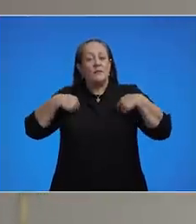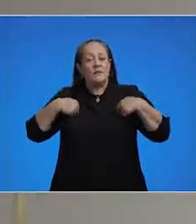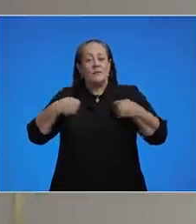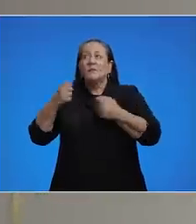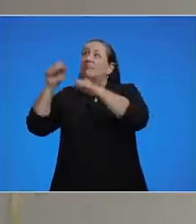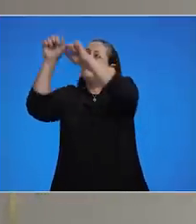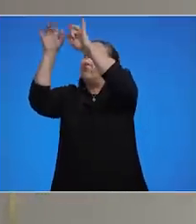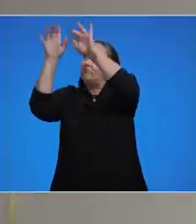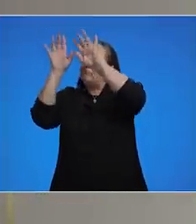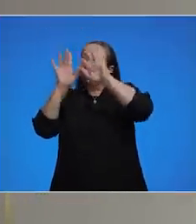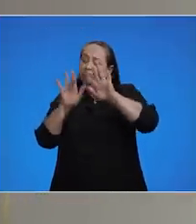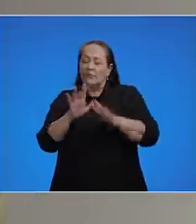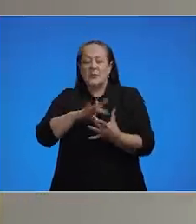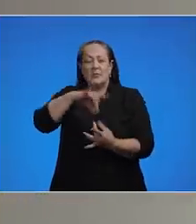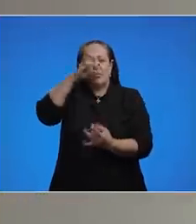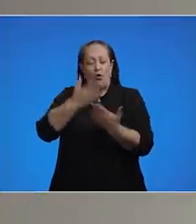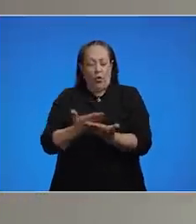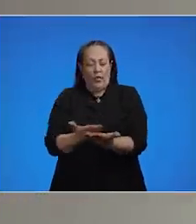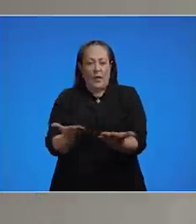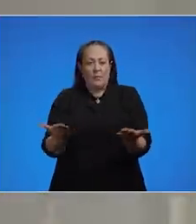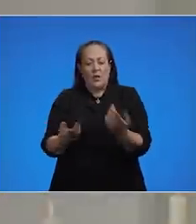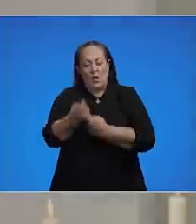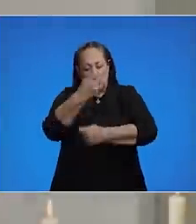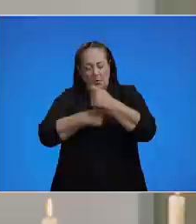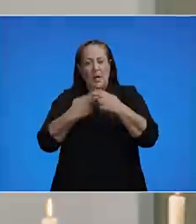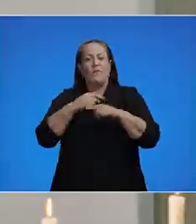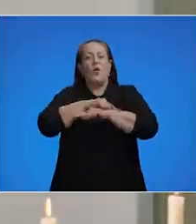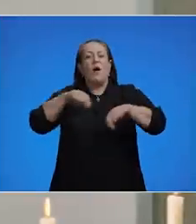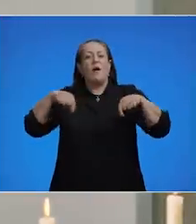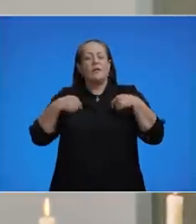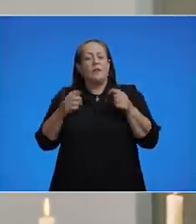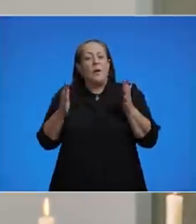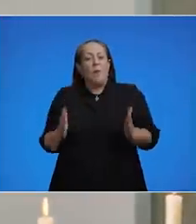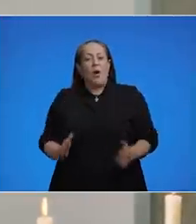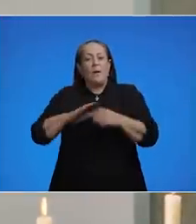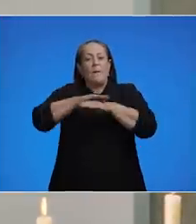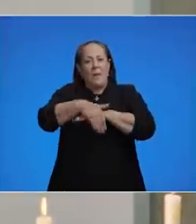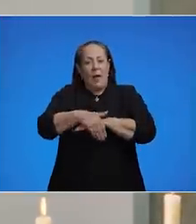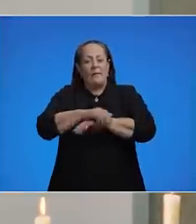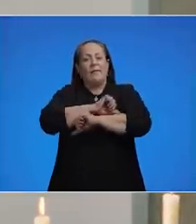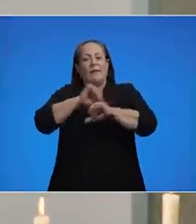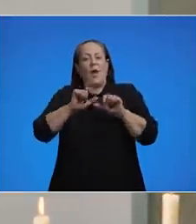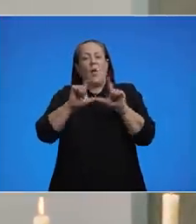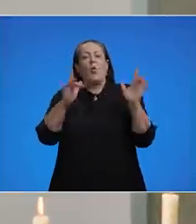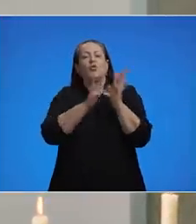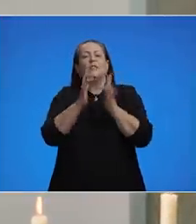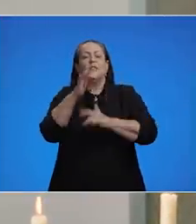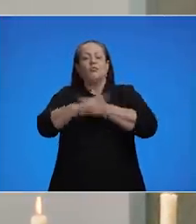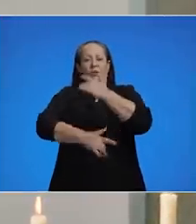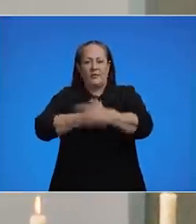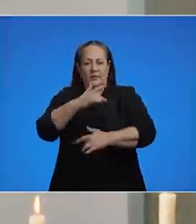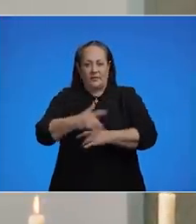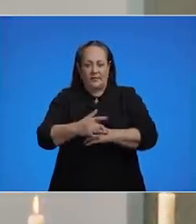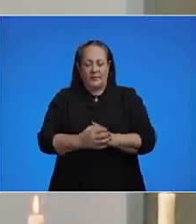sending down your Spirit upon them like the dewfall, so that they may become for us the body and blood of our Lord